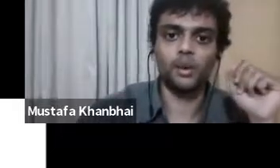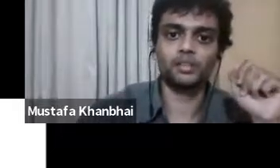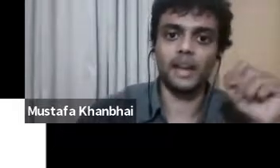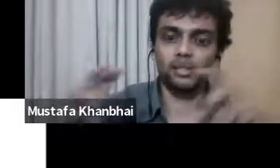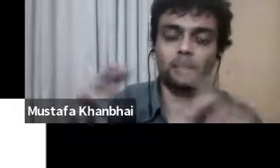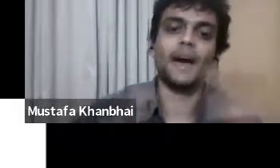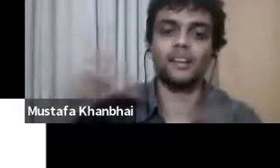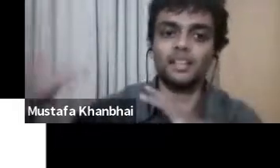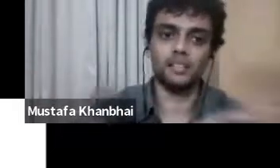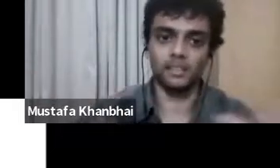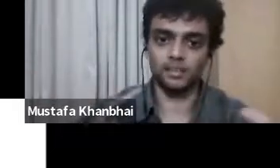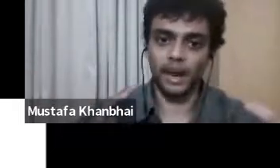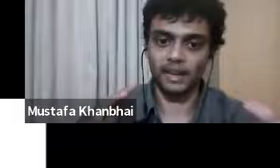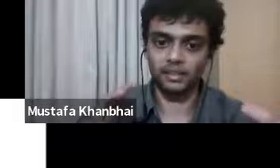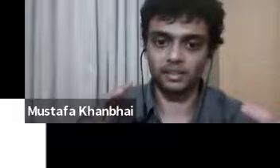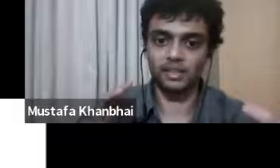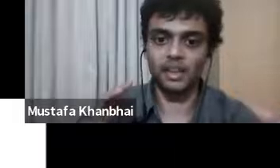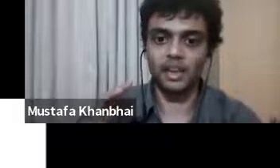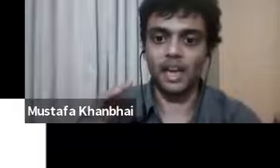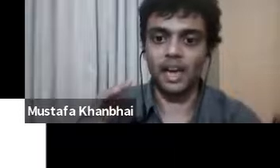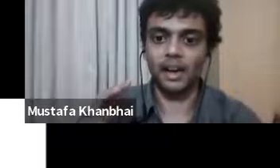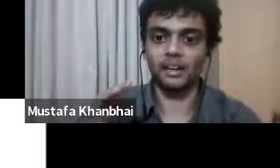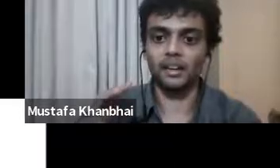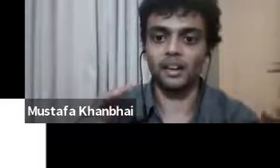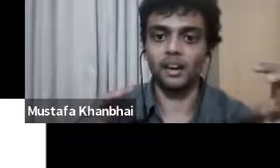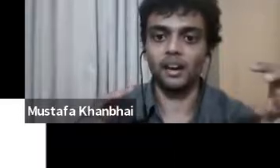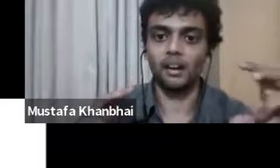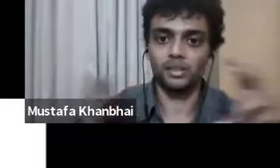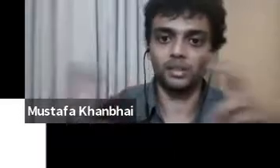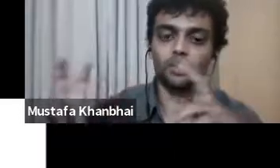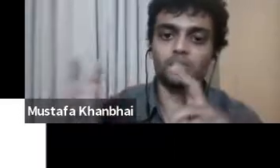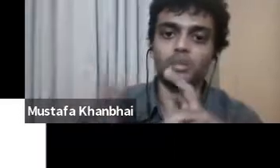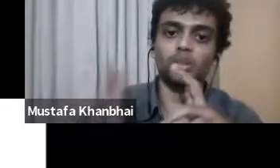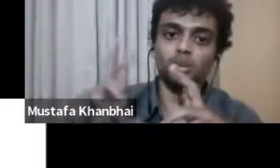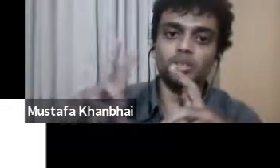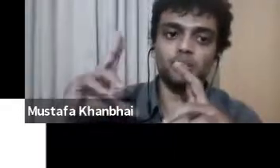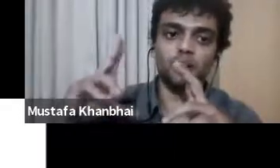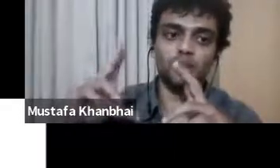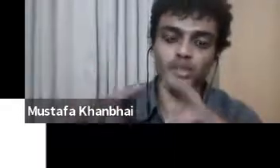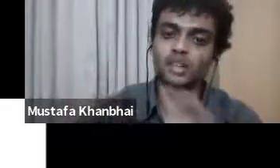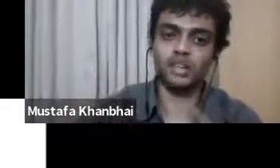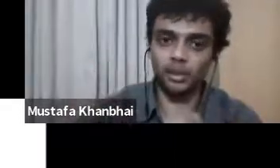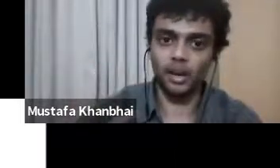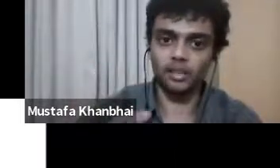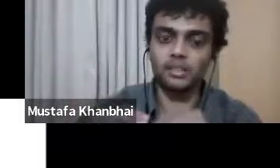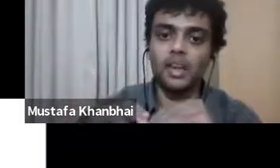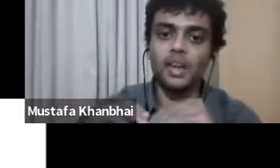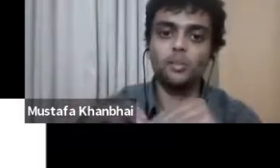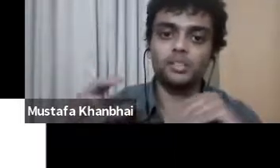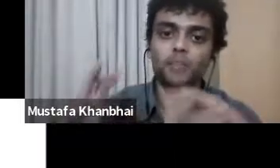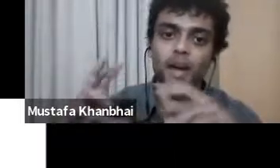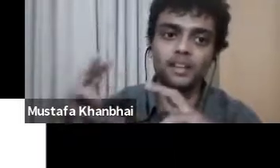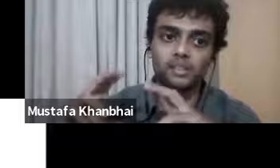N, where she actually parodies this practice, and she will use. She's a contemporary